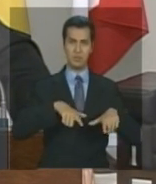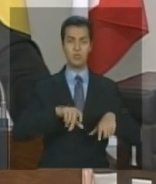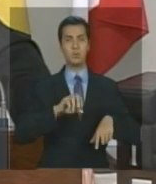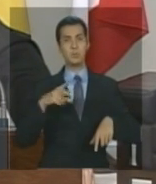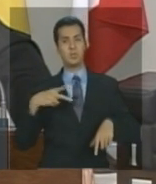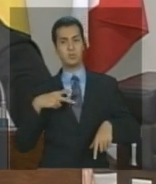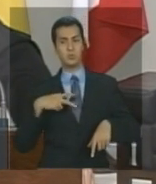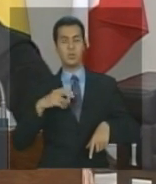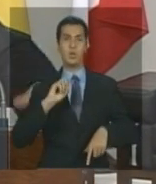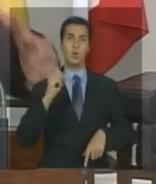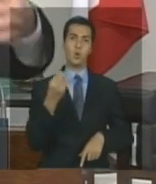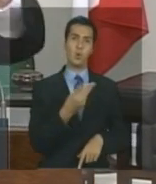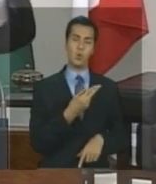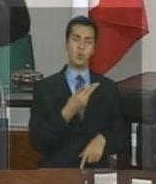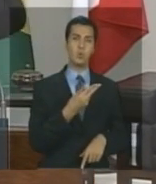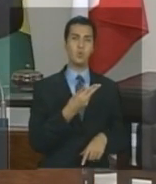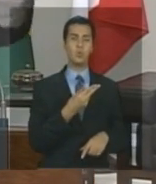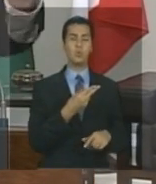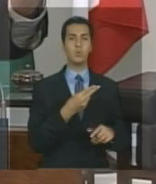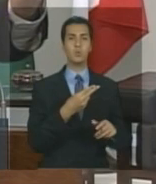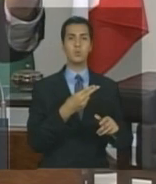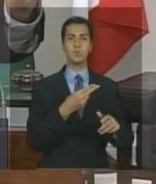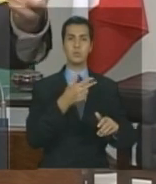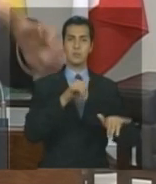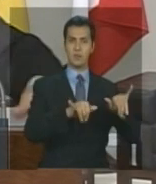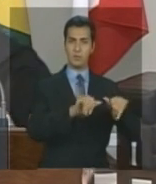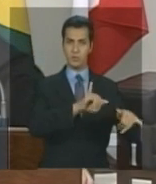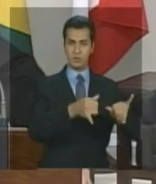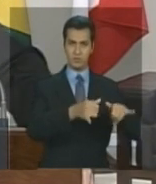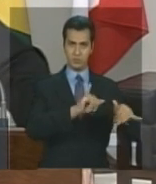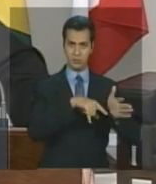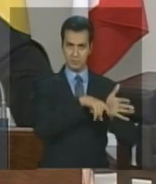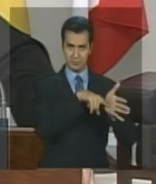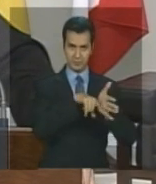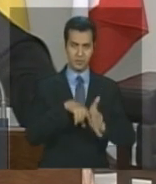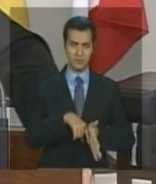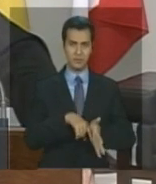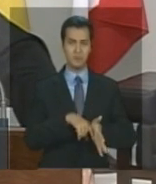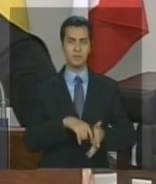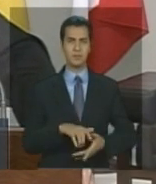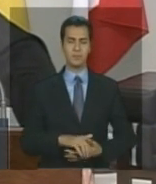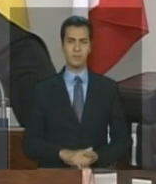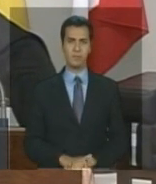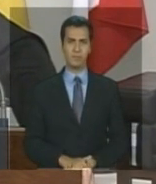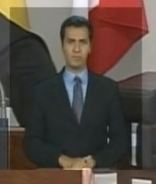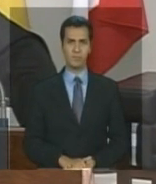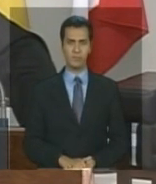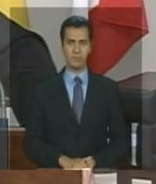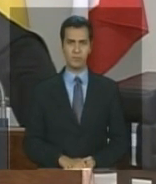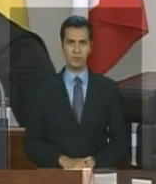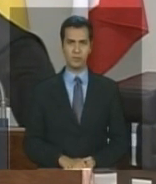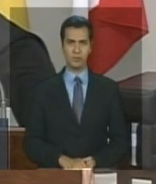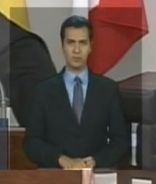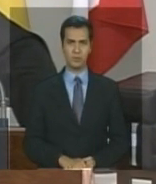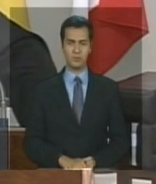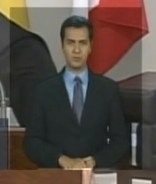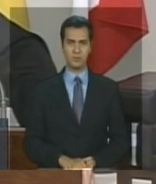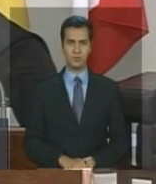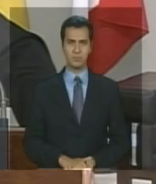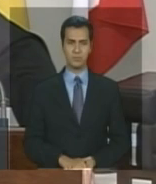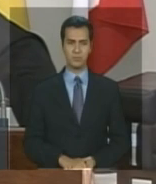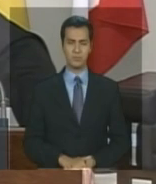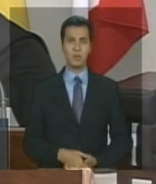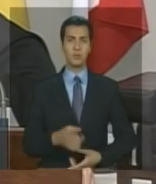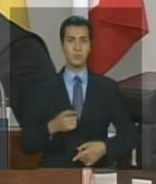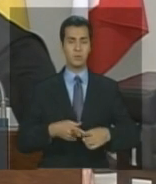em laboratórios. So in addition to the theory of the university, the students will learn the practice and the reality of work in the workplace. Para que os estudantes